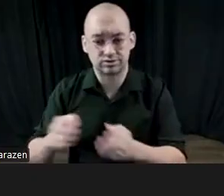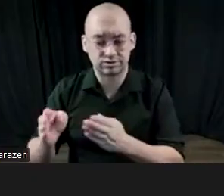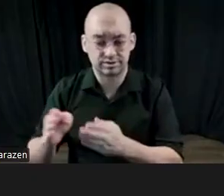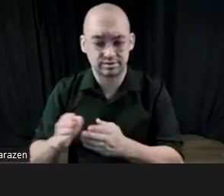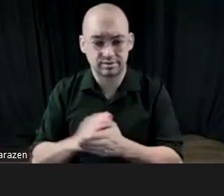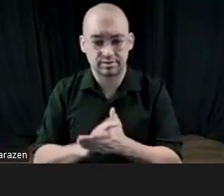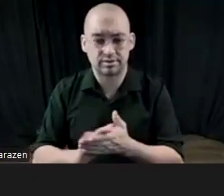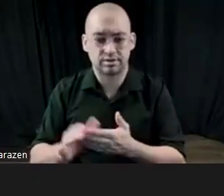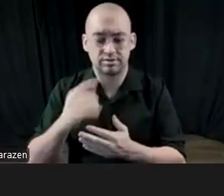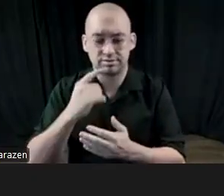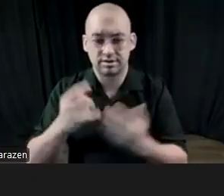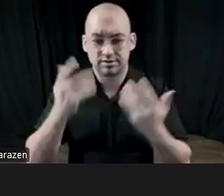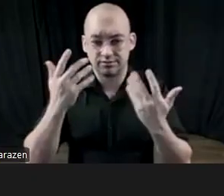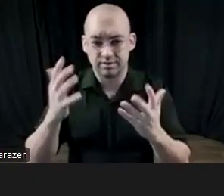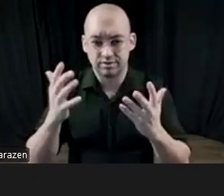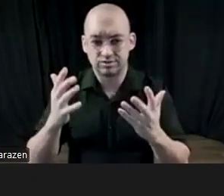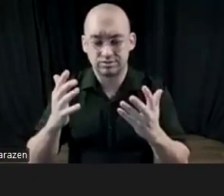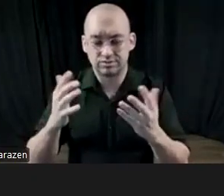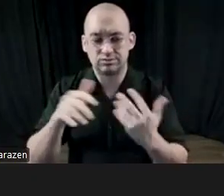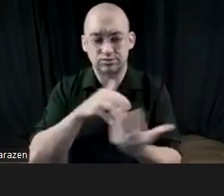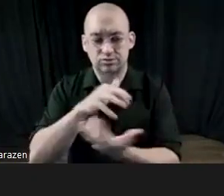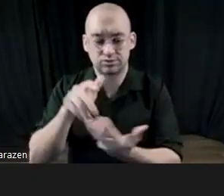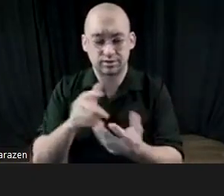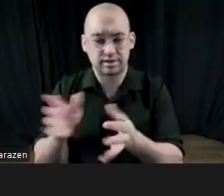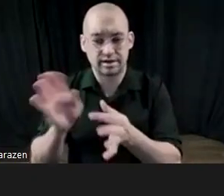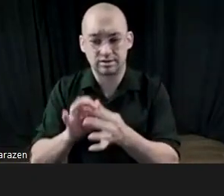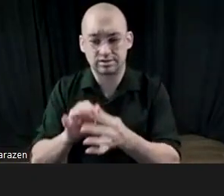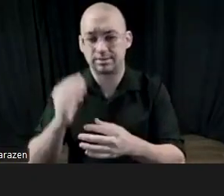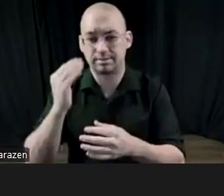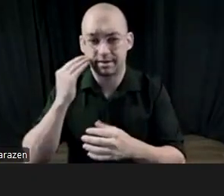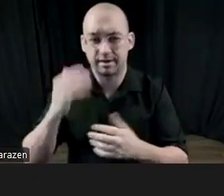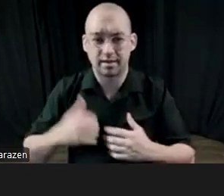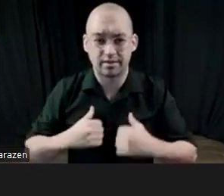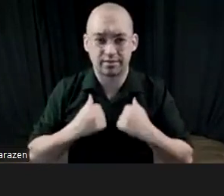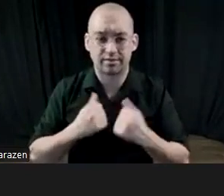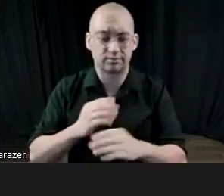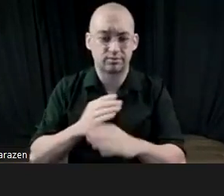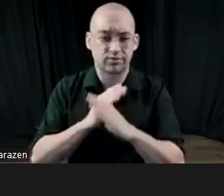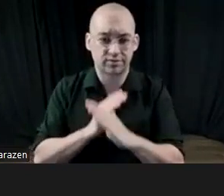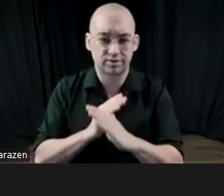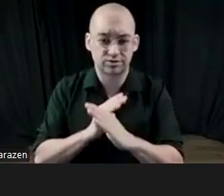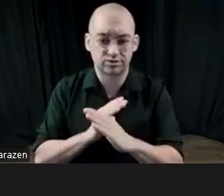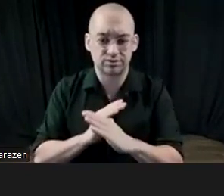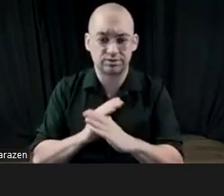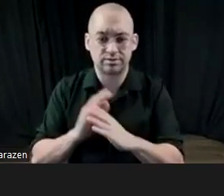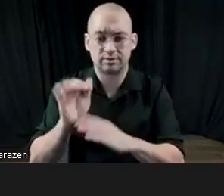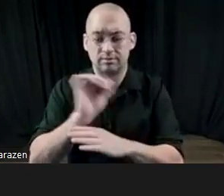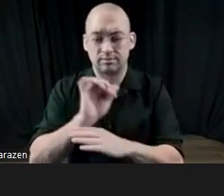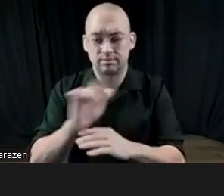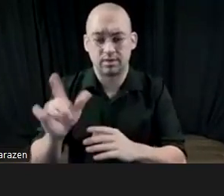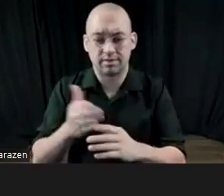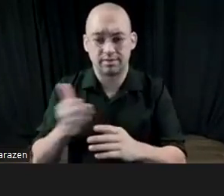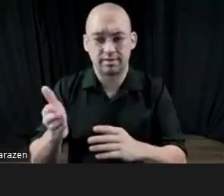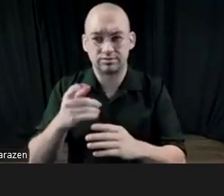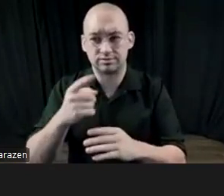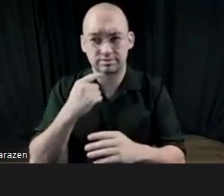You've mentioned this, social connection and the mental health being a prevention to a lot of the things that you said. But